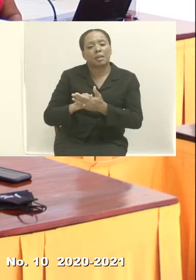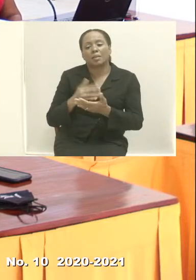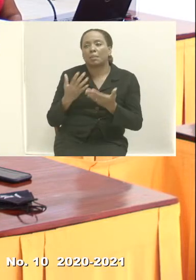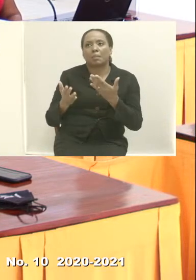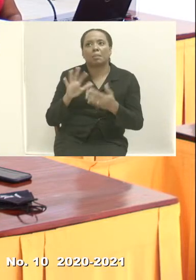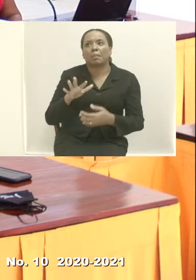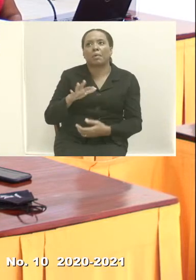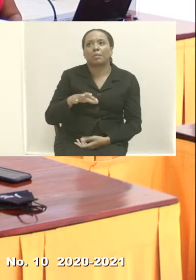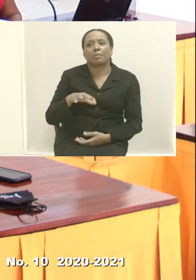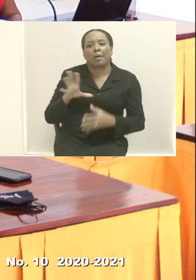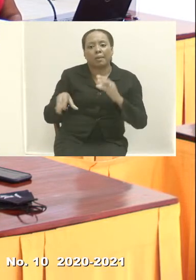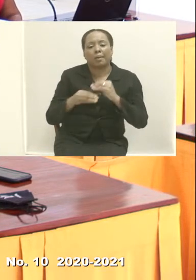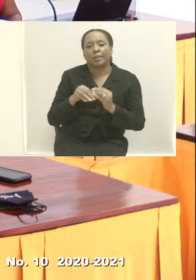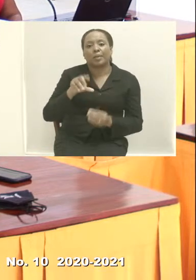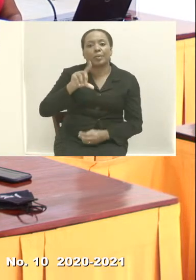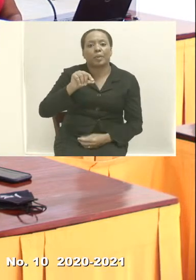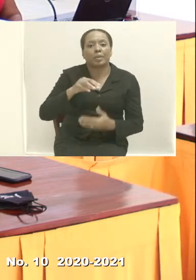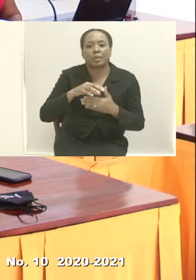is at you.